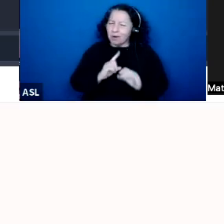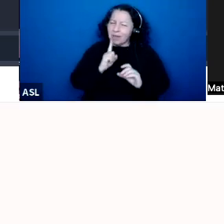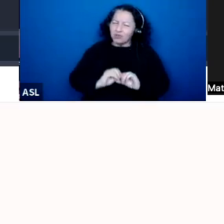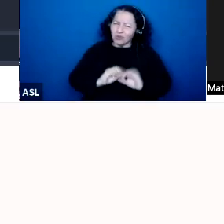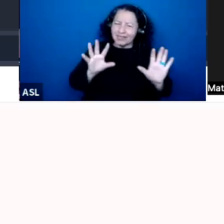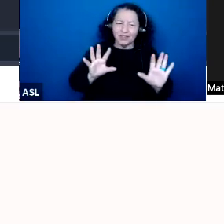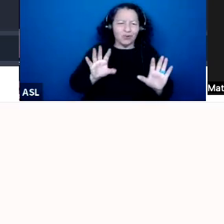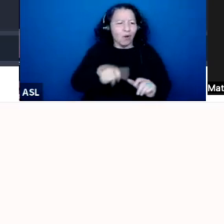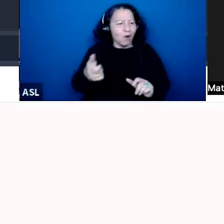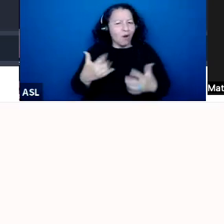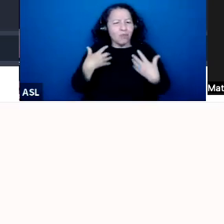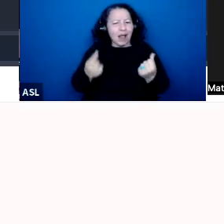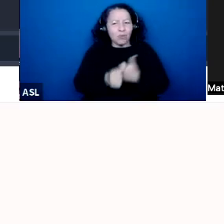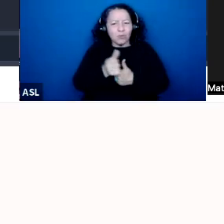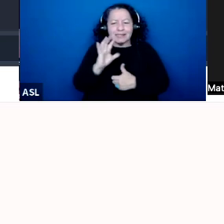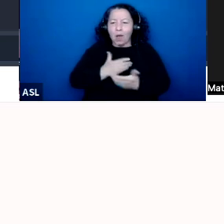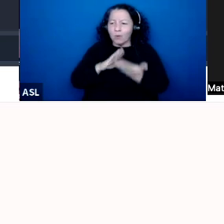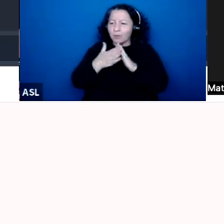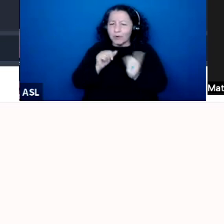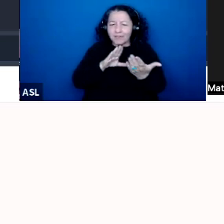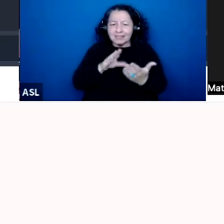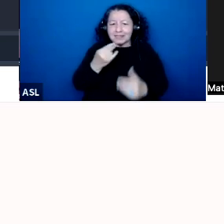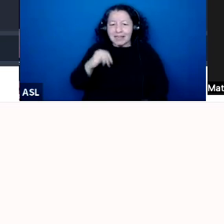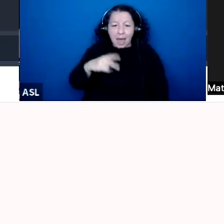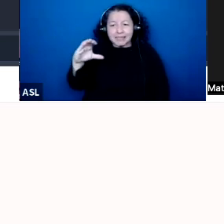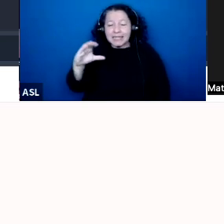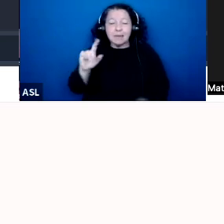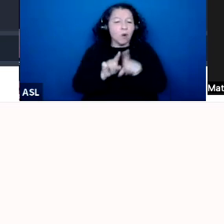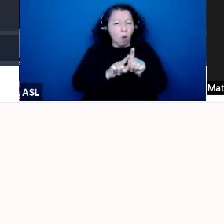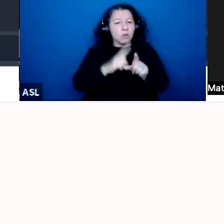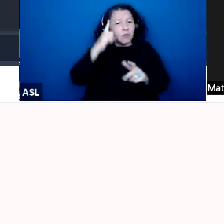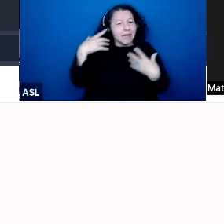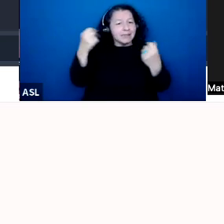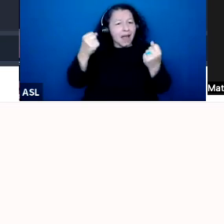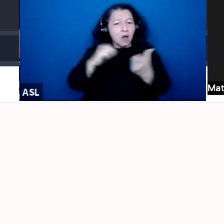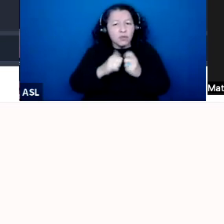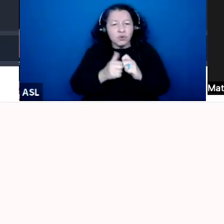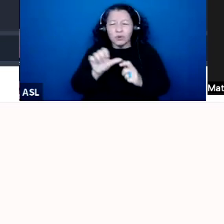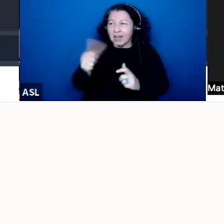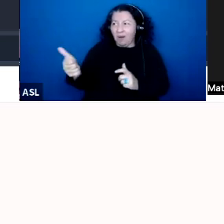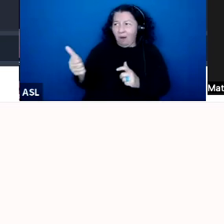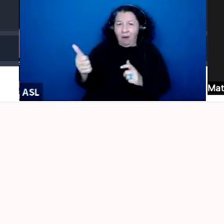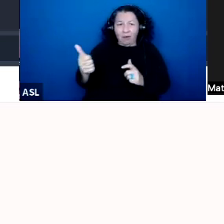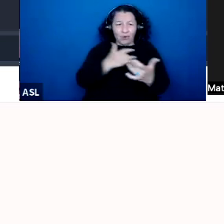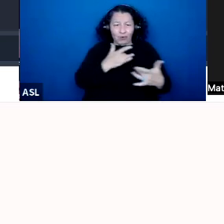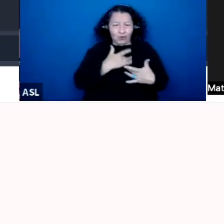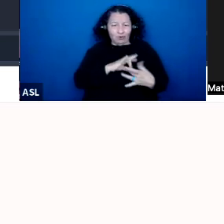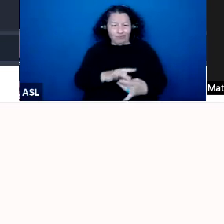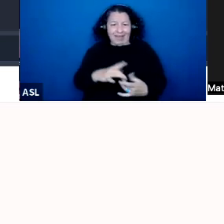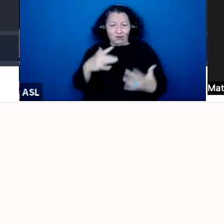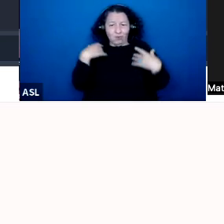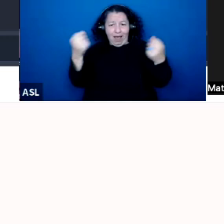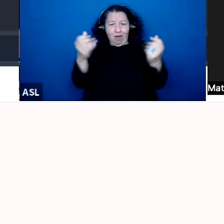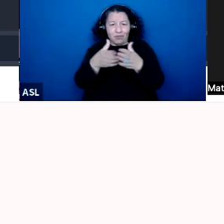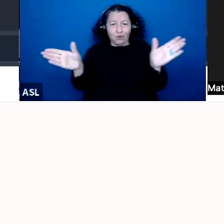that there are other health risks that our community faces, whether that is Hep C, but also the compounding of mental health and all of the other things. So it's not